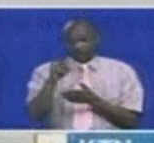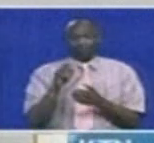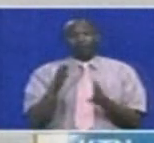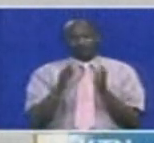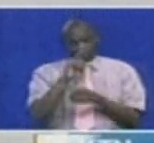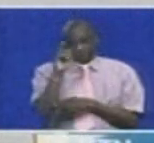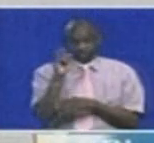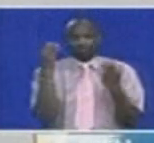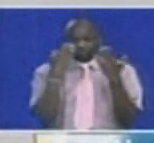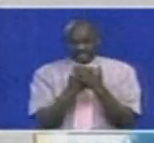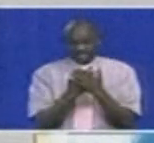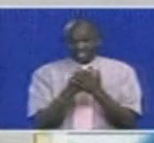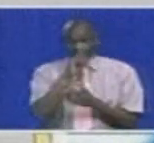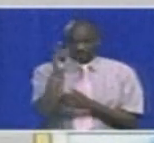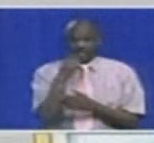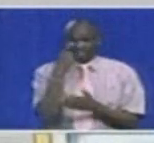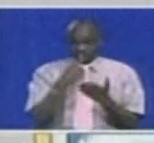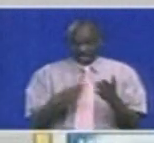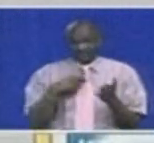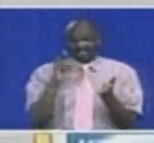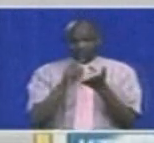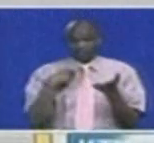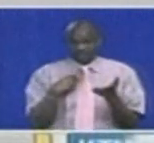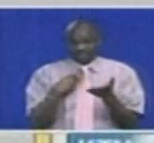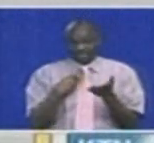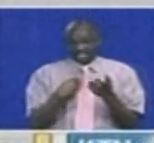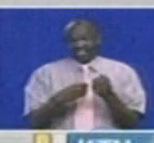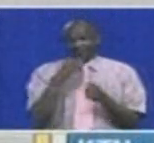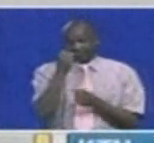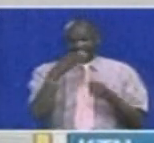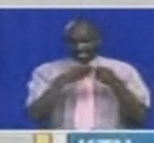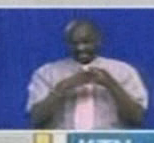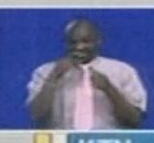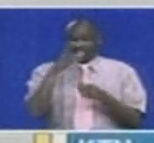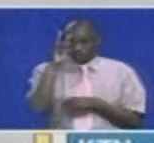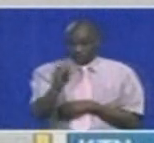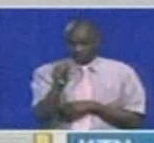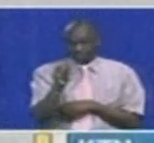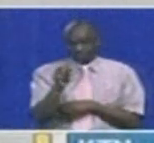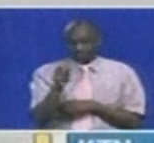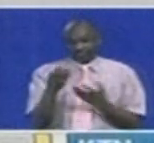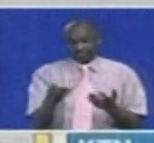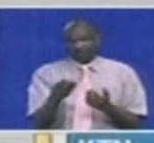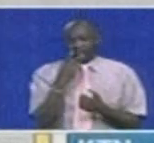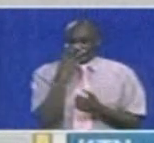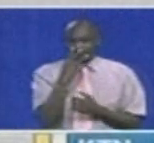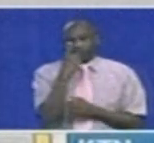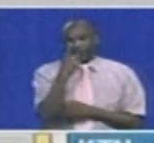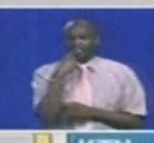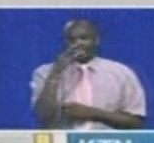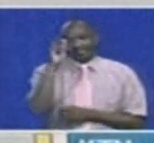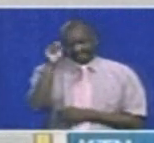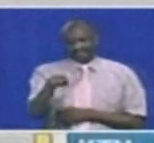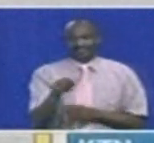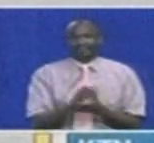big question tonight, and the results are in. 59% of you said no, 41% of you said